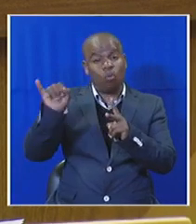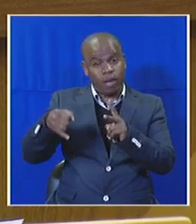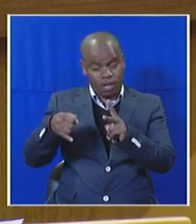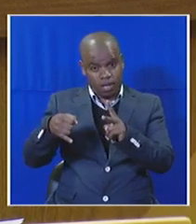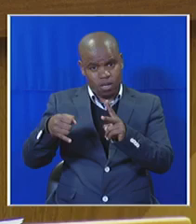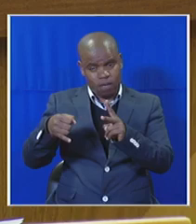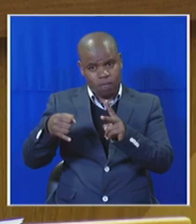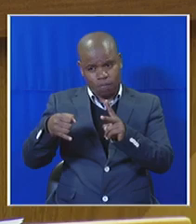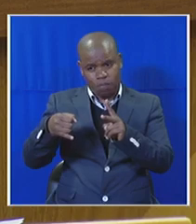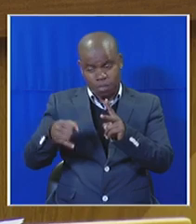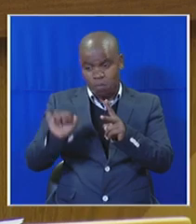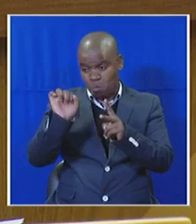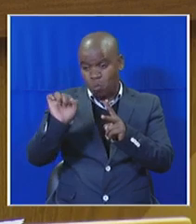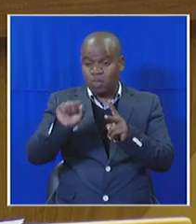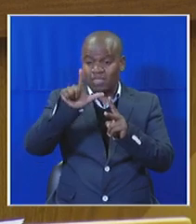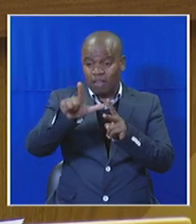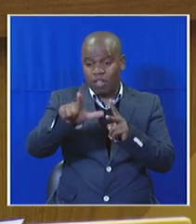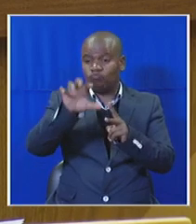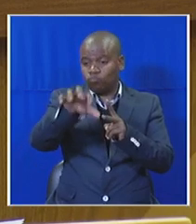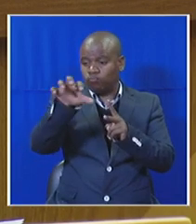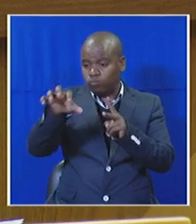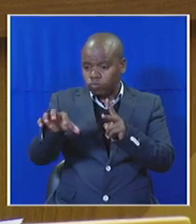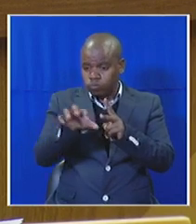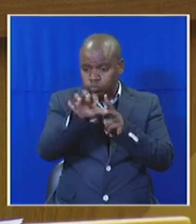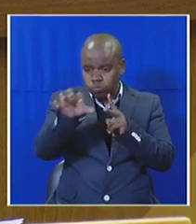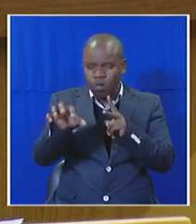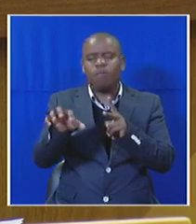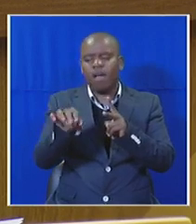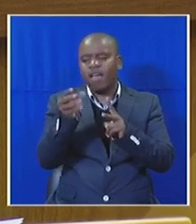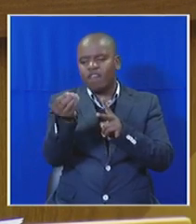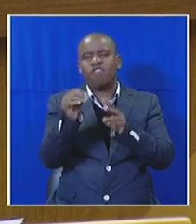7 regions now have free Wi-Fi